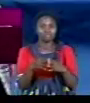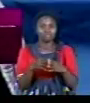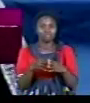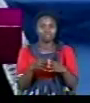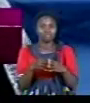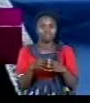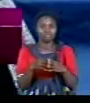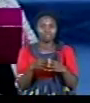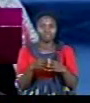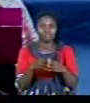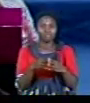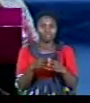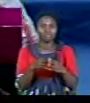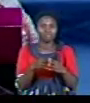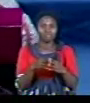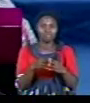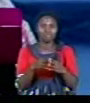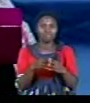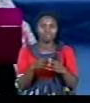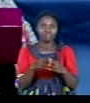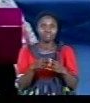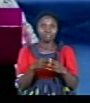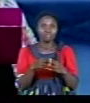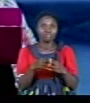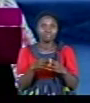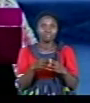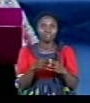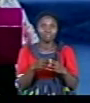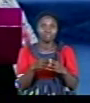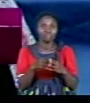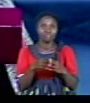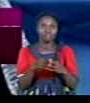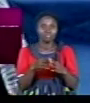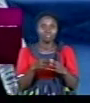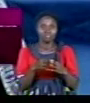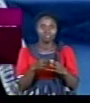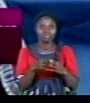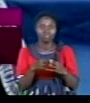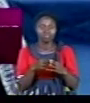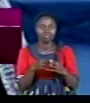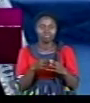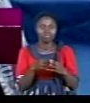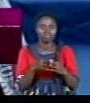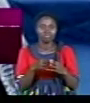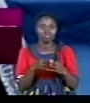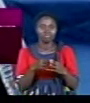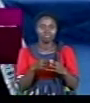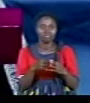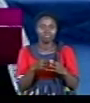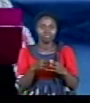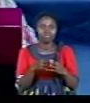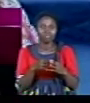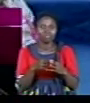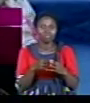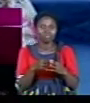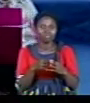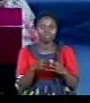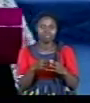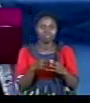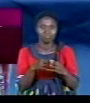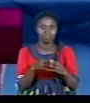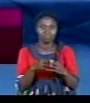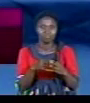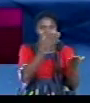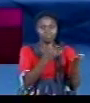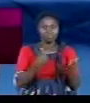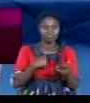to carry me go. Even I hold her, I tell her that I hold her, but I return the same. It took me to many, many, many places, struggled to see that I